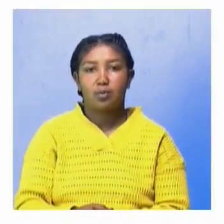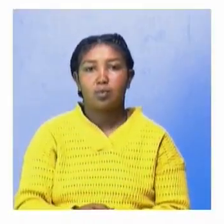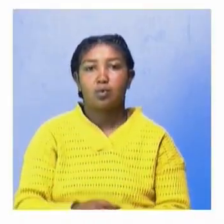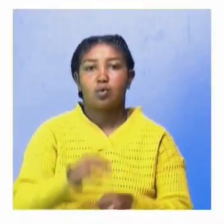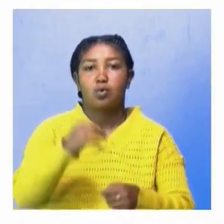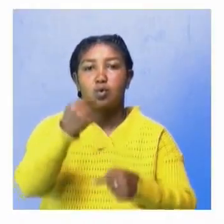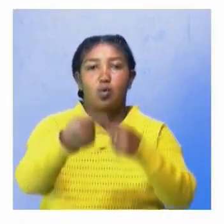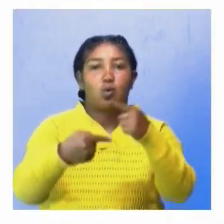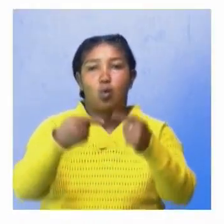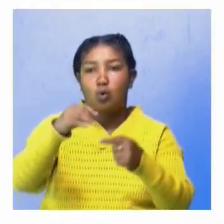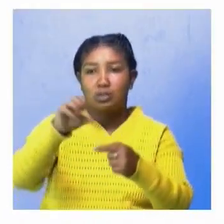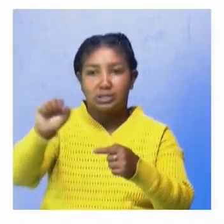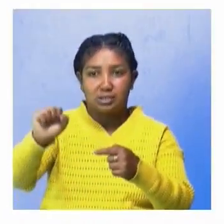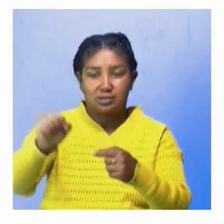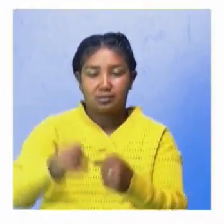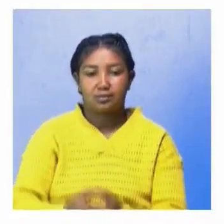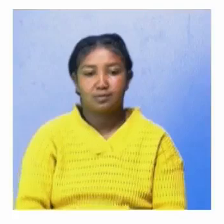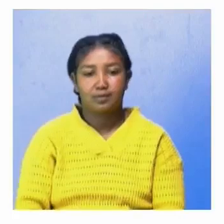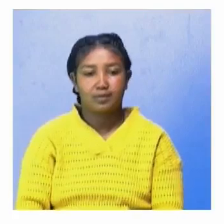goes.